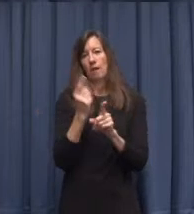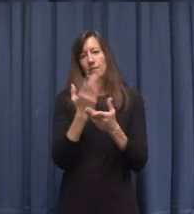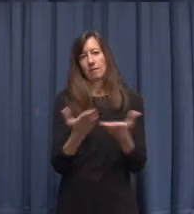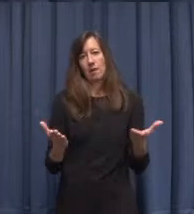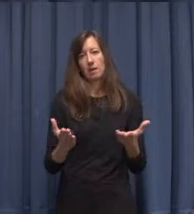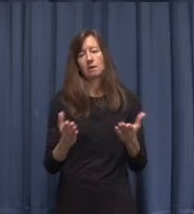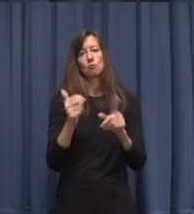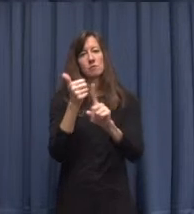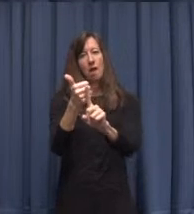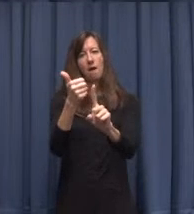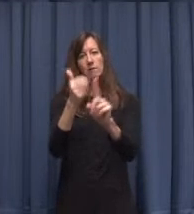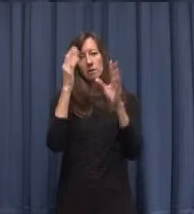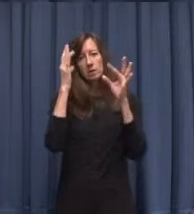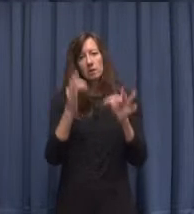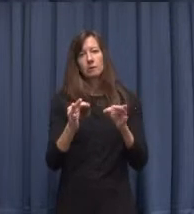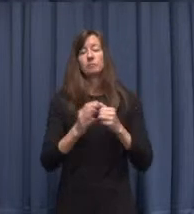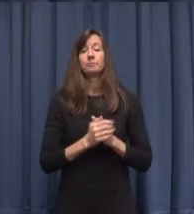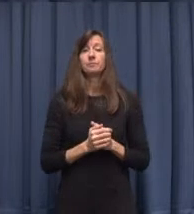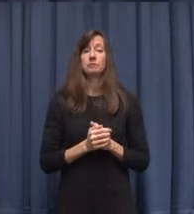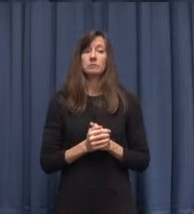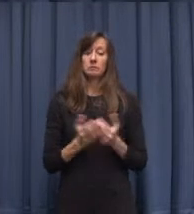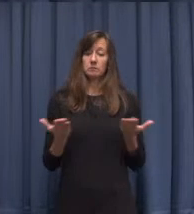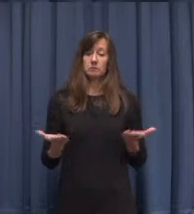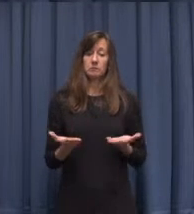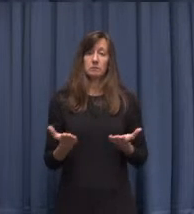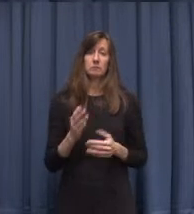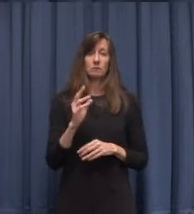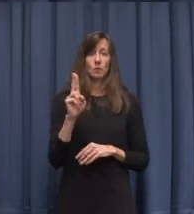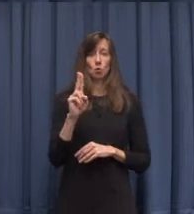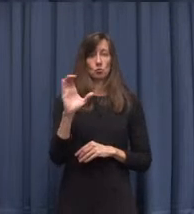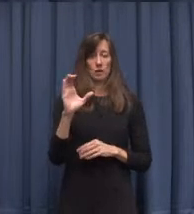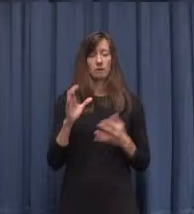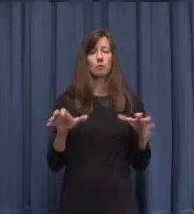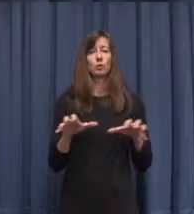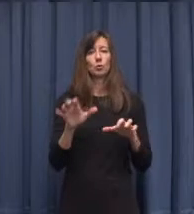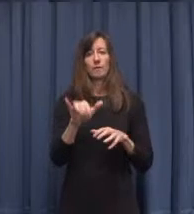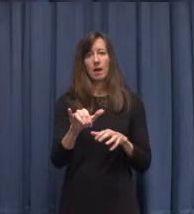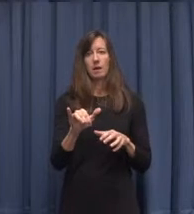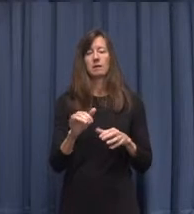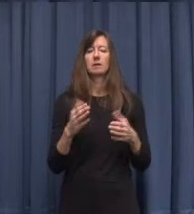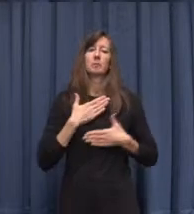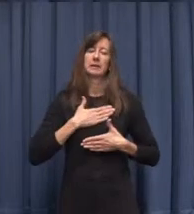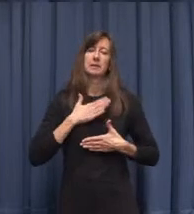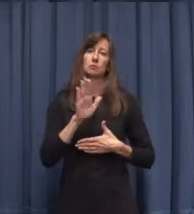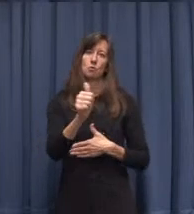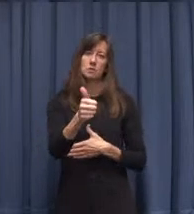and please do that as well with your organizations and your families.